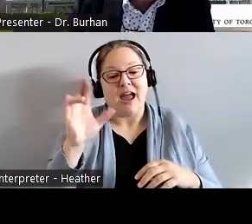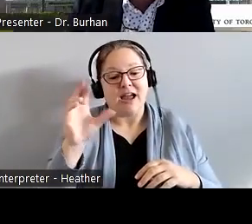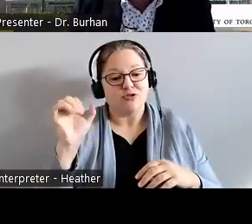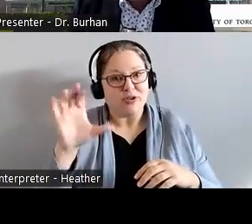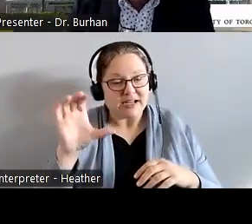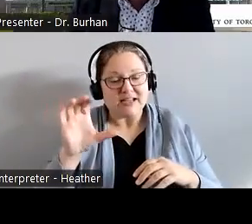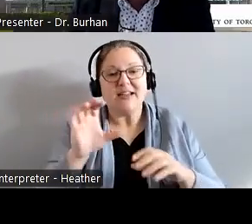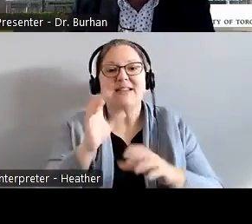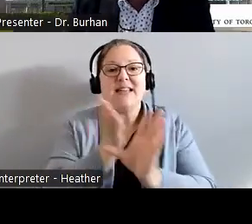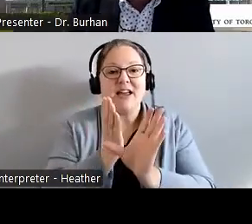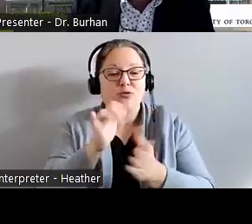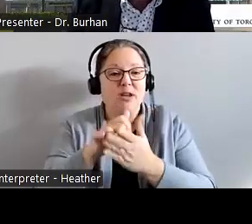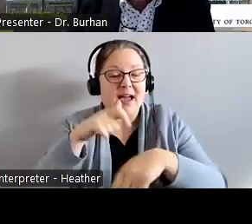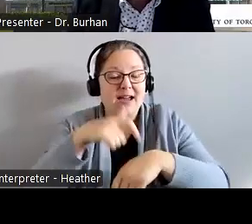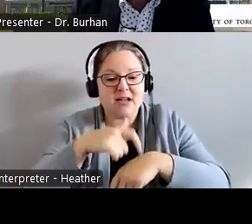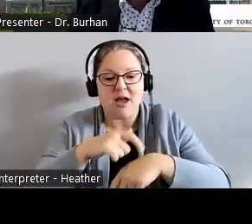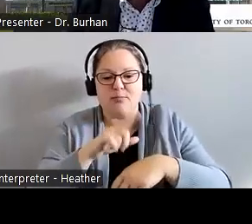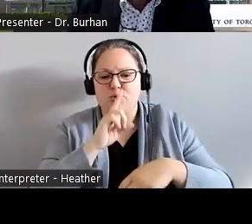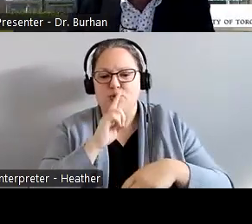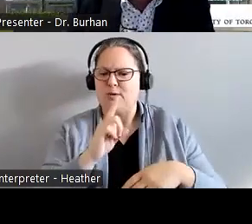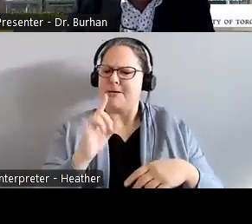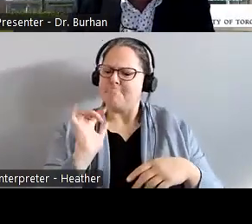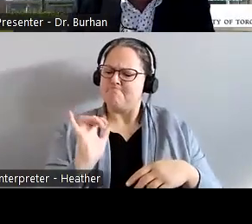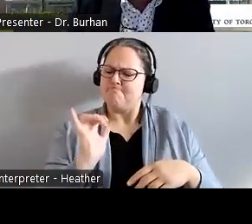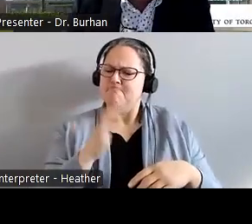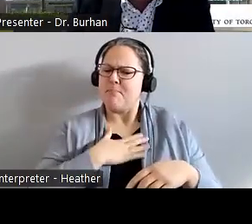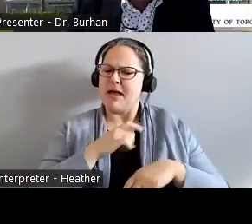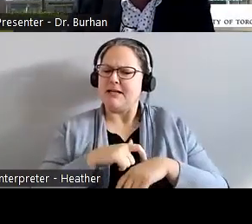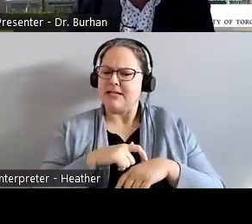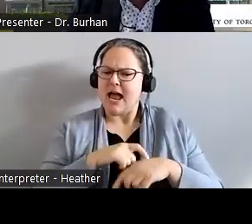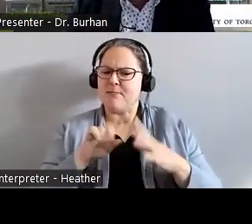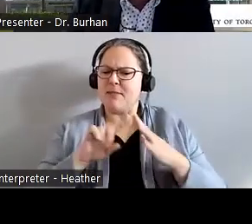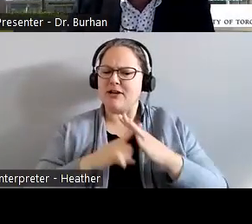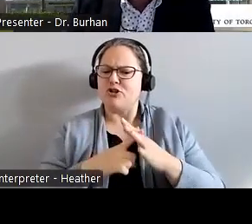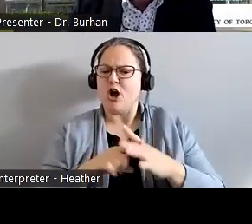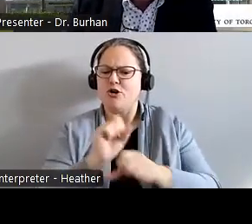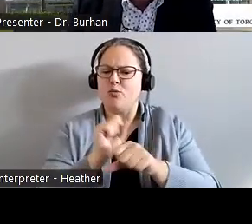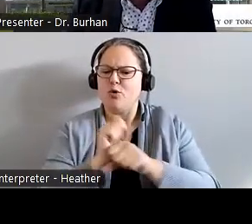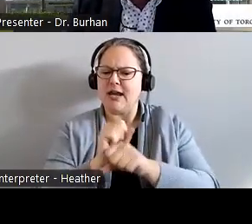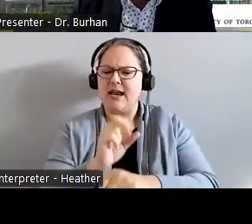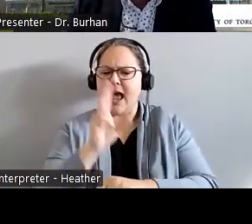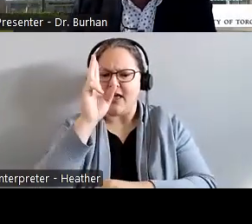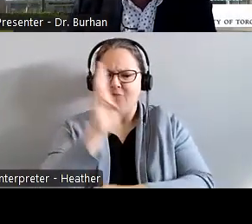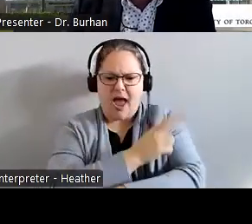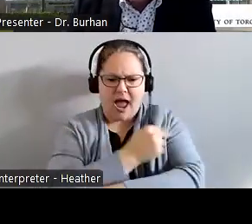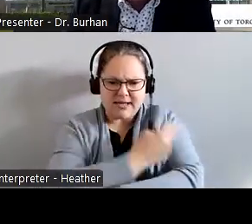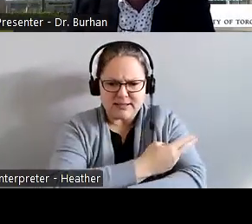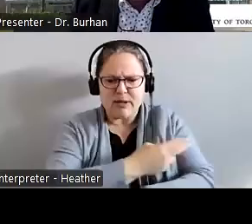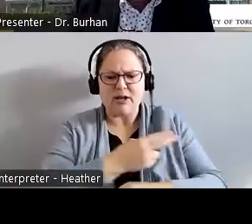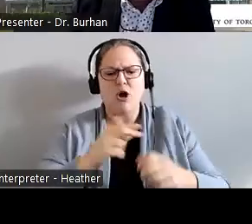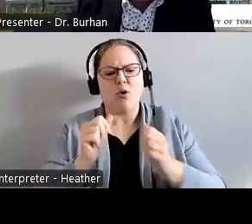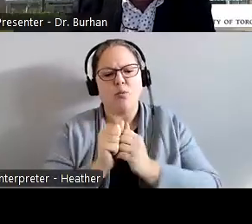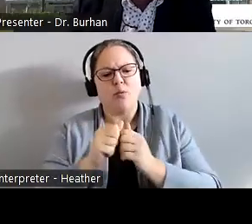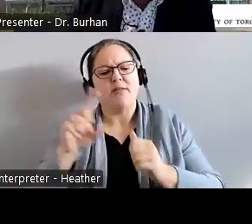rotation at the Monroe Community Hospital at the time. Dr. Michael Ryan, Dr. Anton Forstensen, and Pierre Theriault, as you